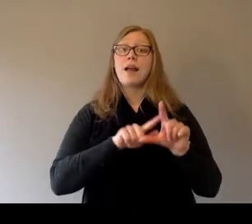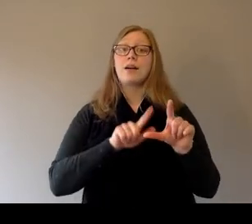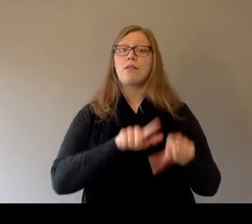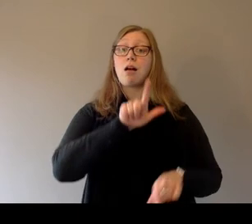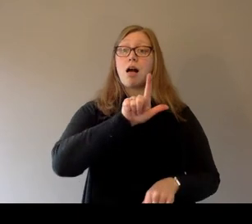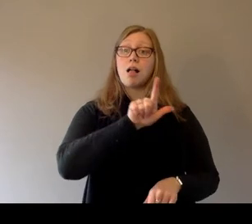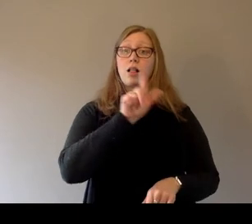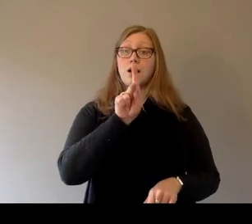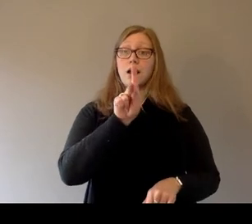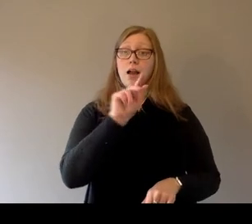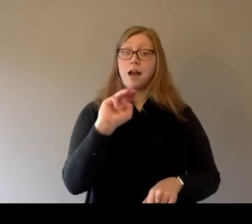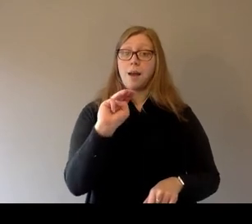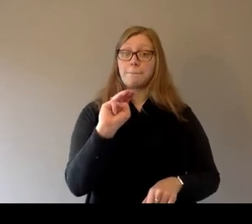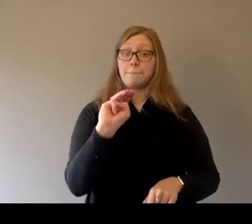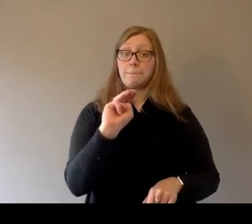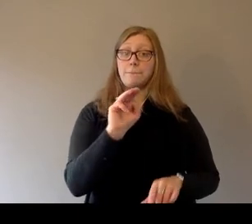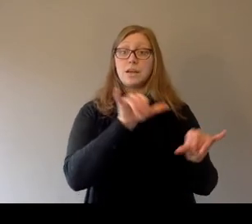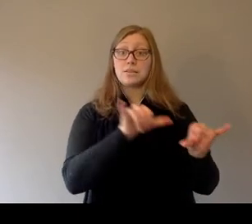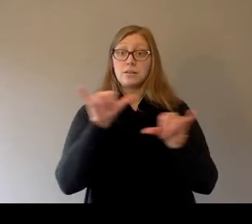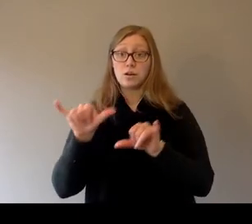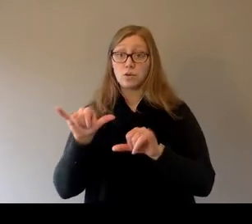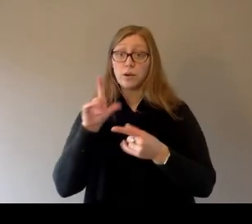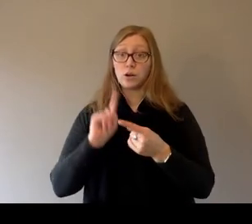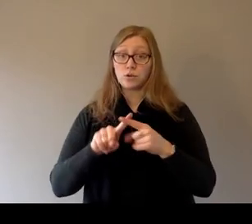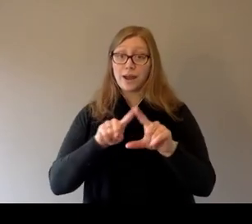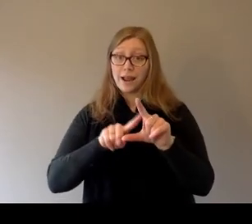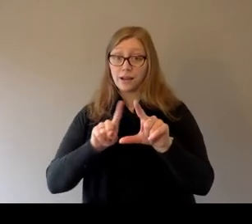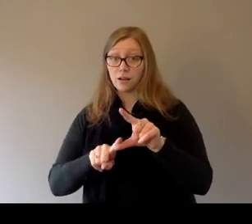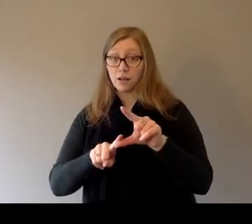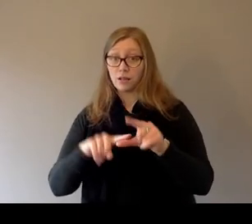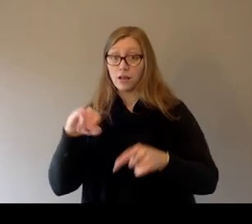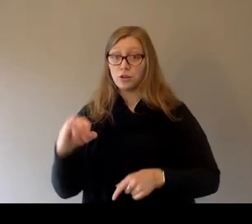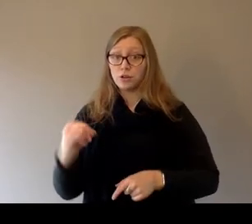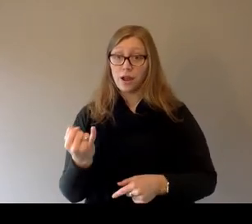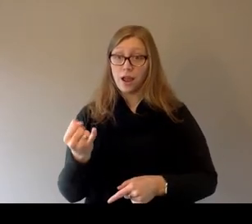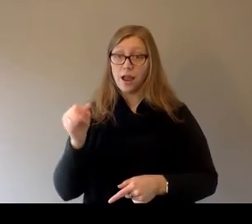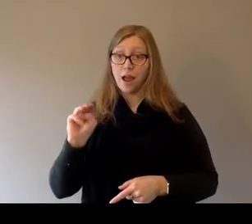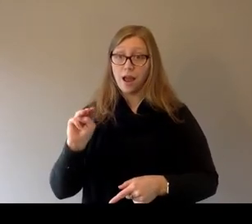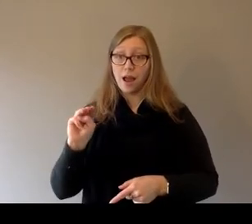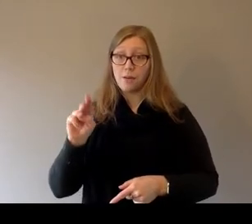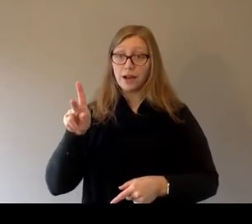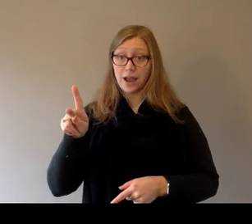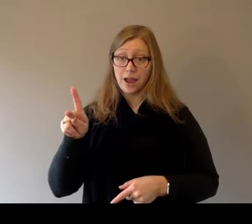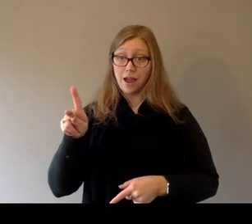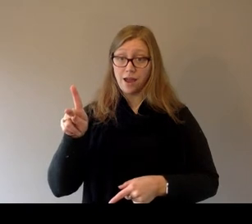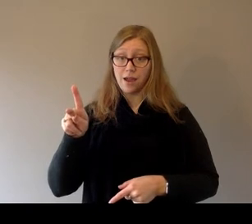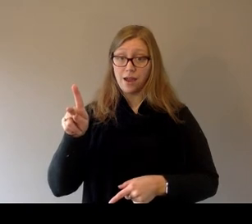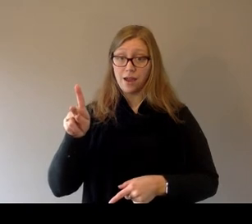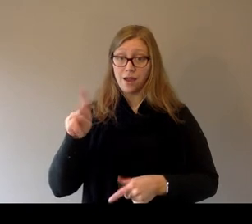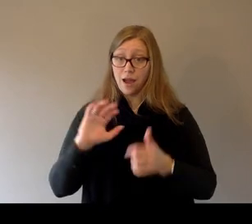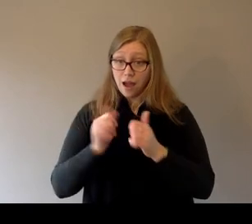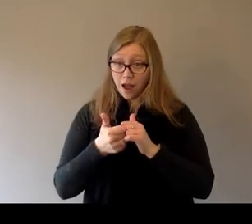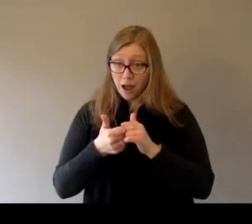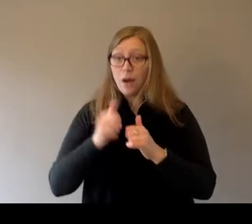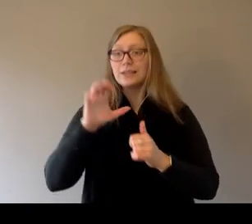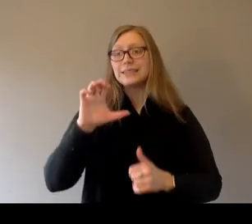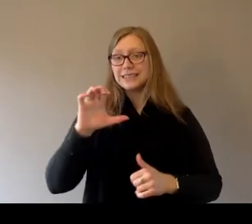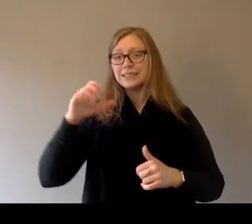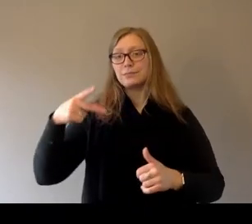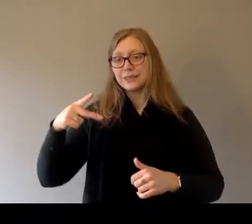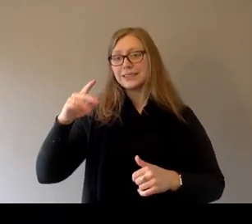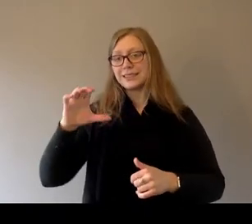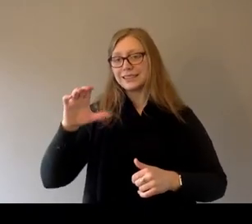LKM is congruent to angle JMK by